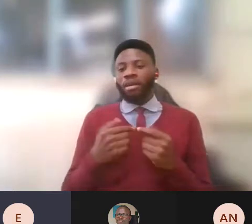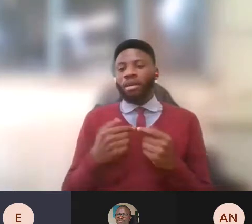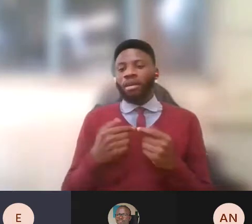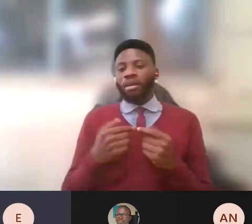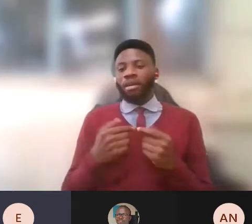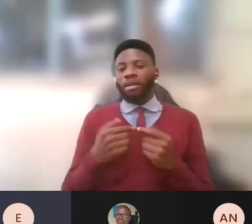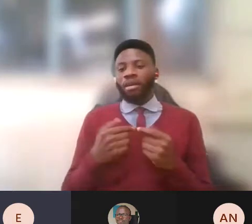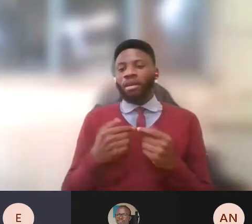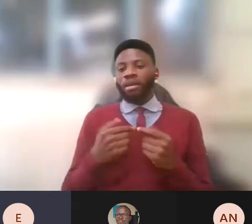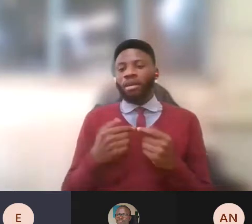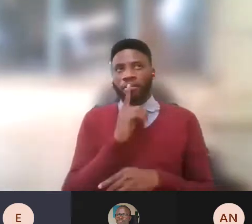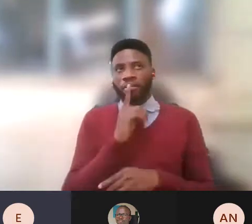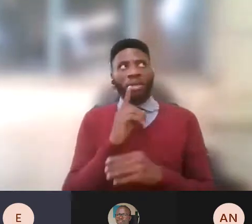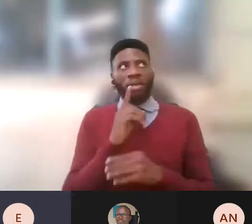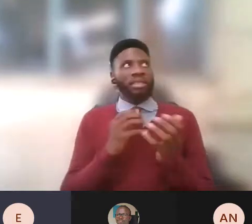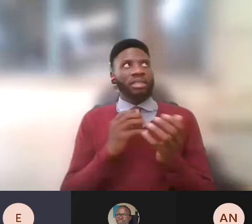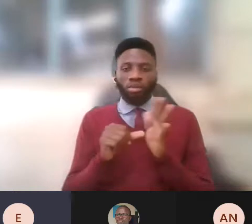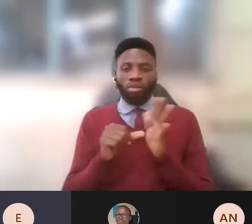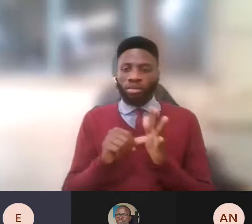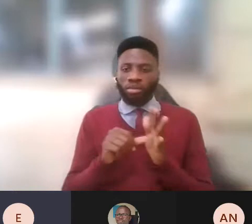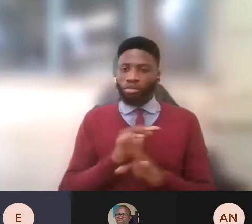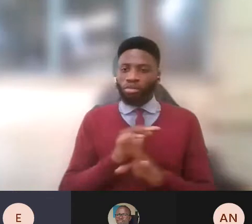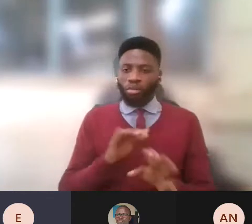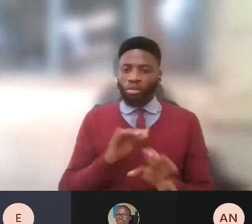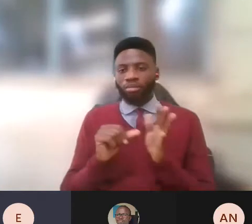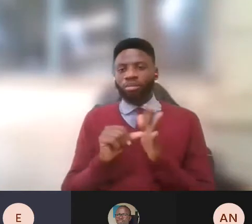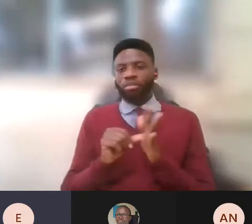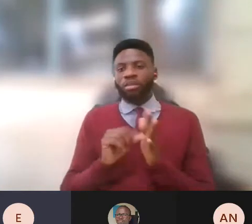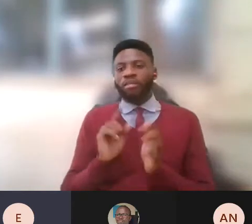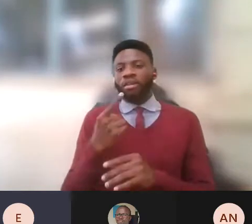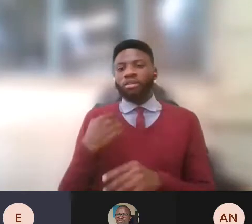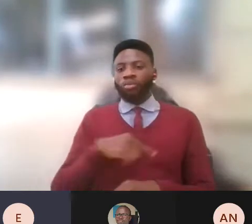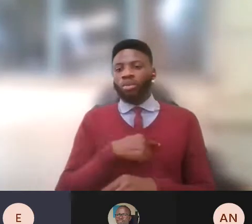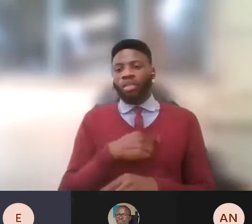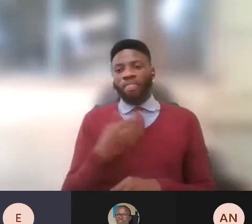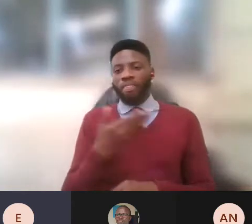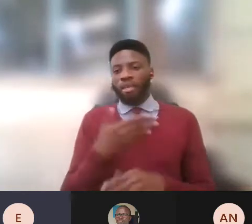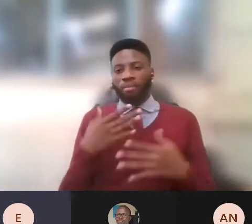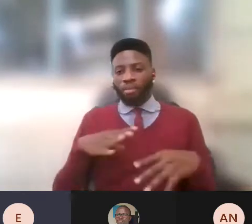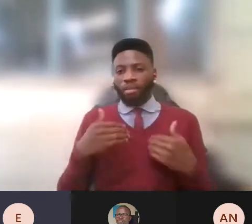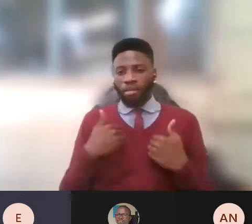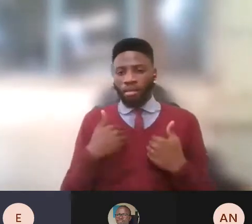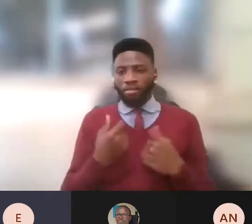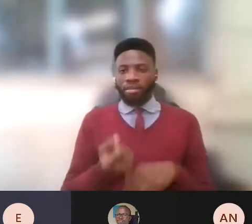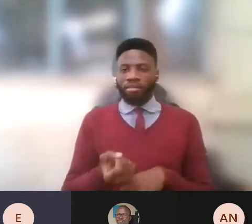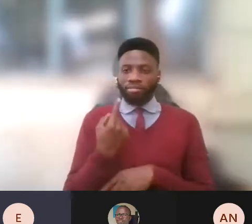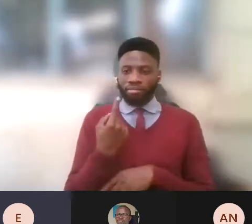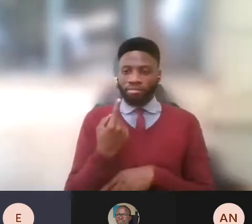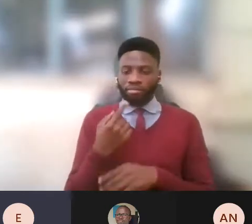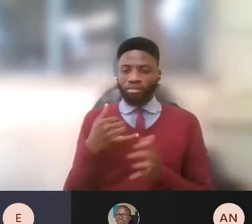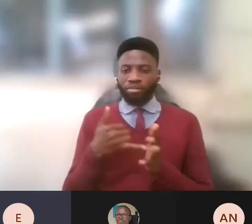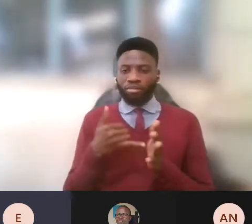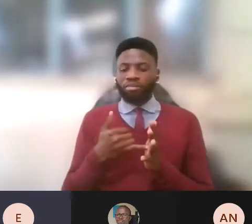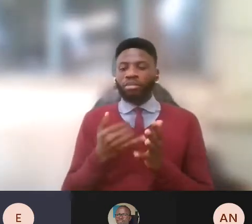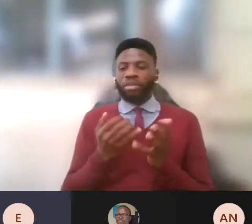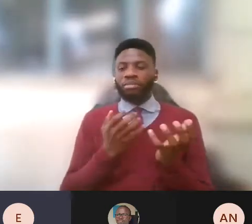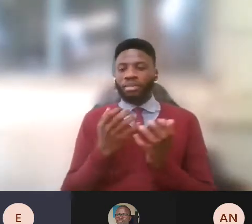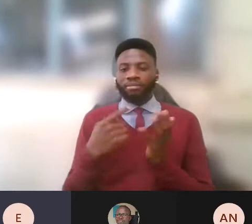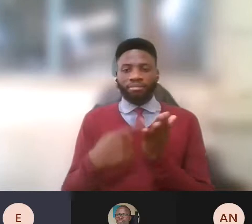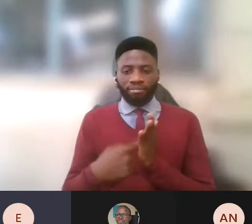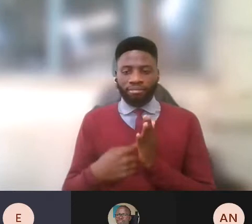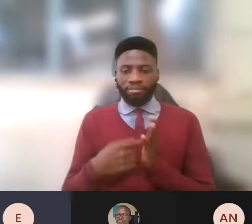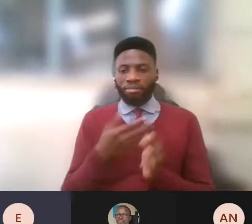else. And we're merely talking about a point in time. But certainly at a macro level, you know, our culture talks a lot about being here for